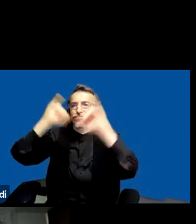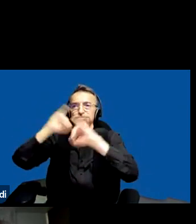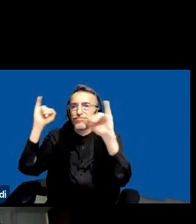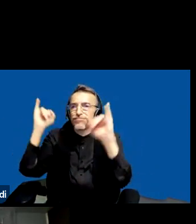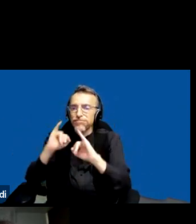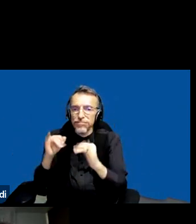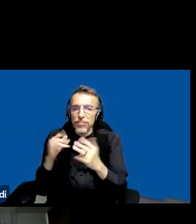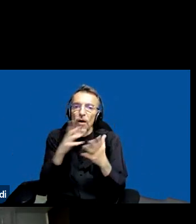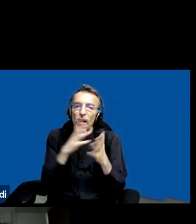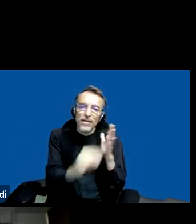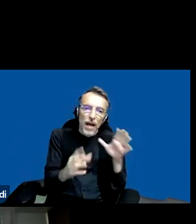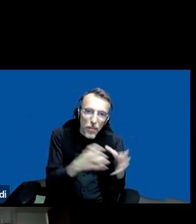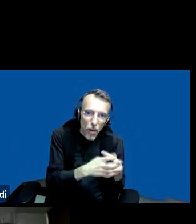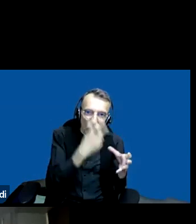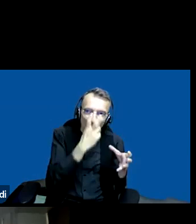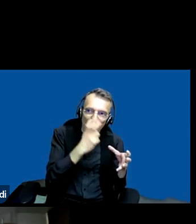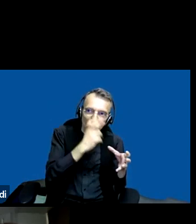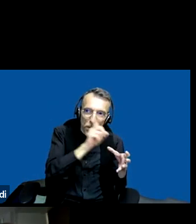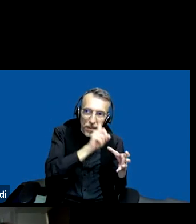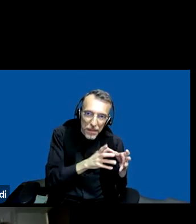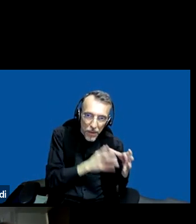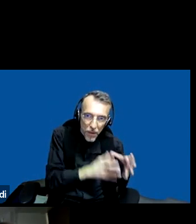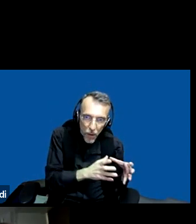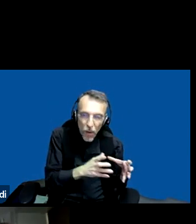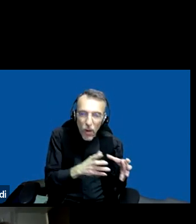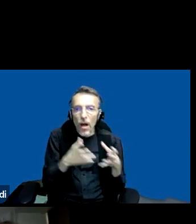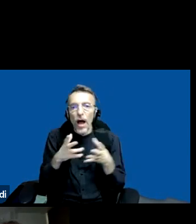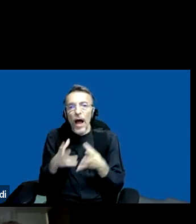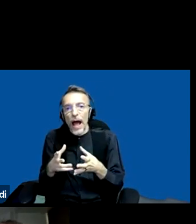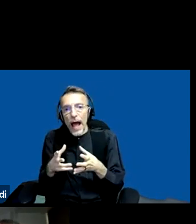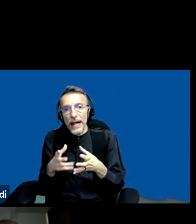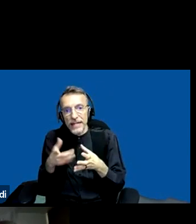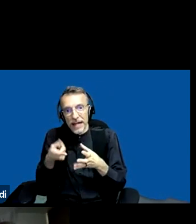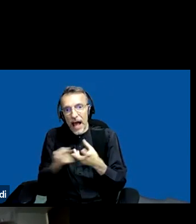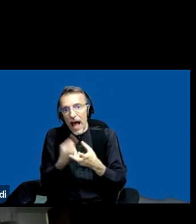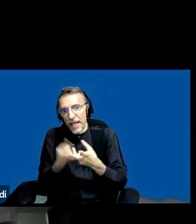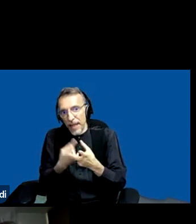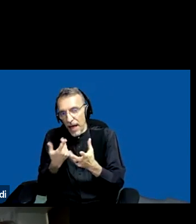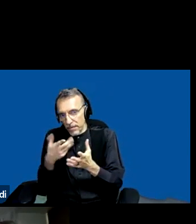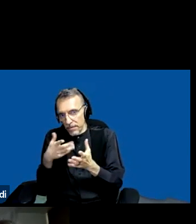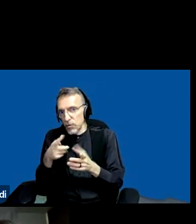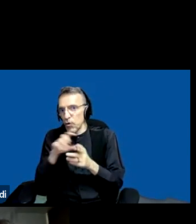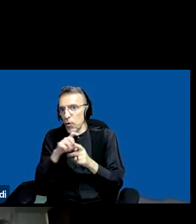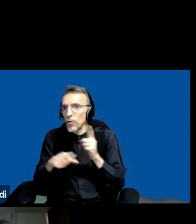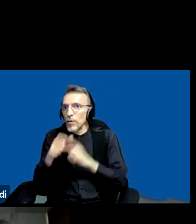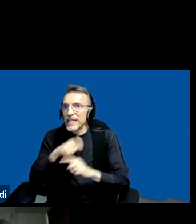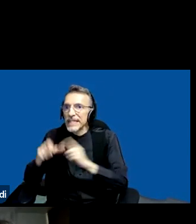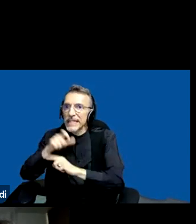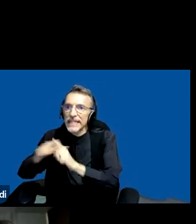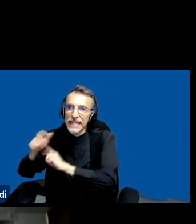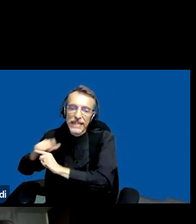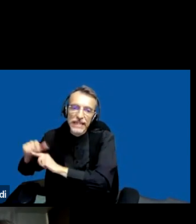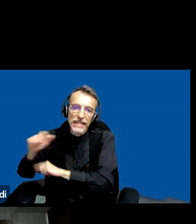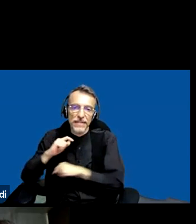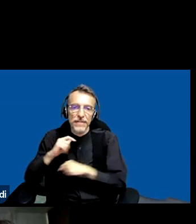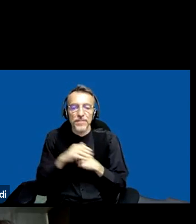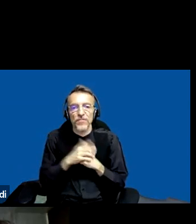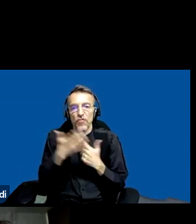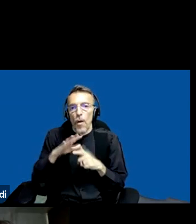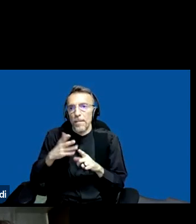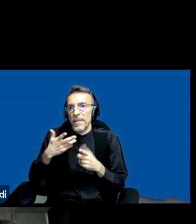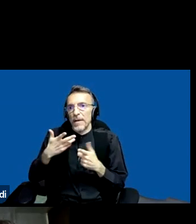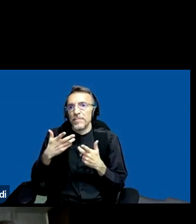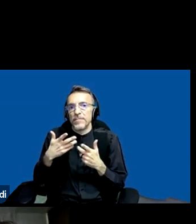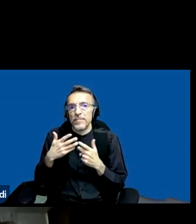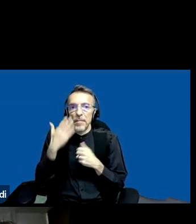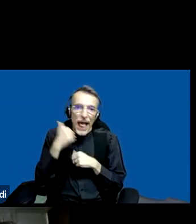For example, older people and BAME communities. Particularly, and this relates back to that first question,